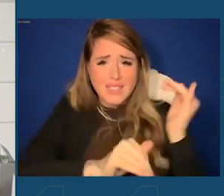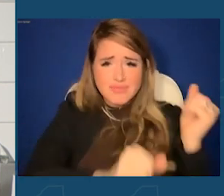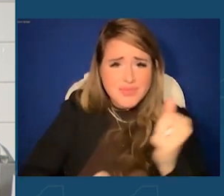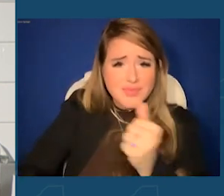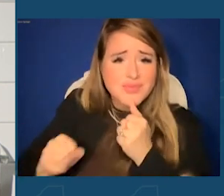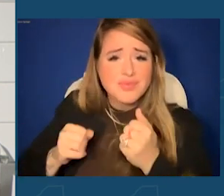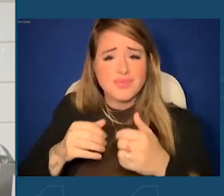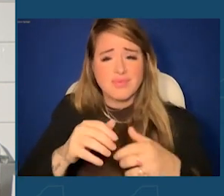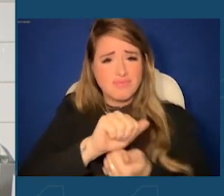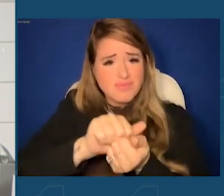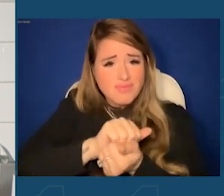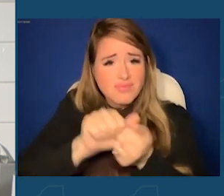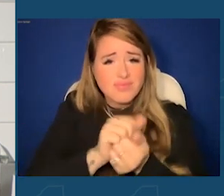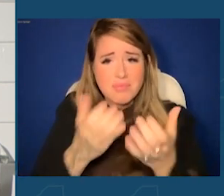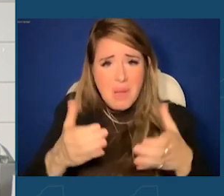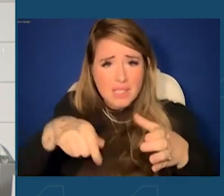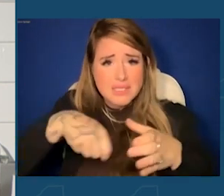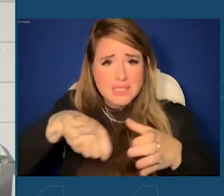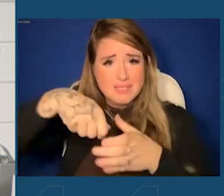pans.